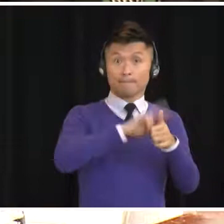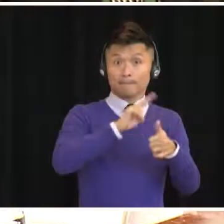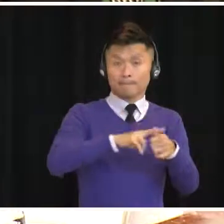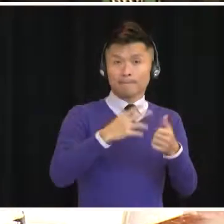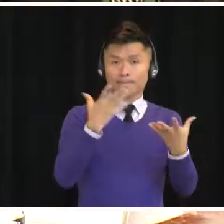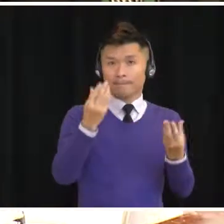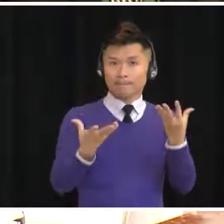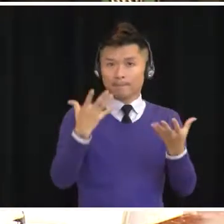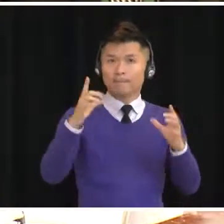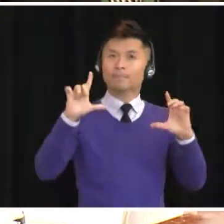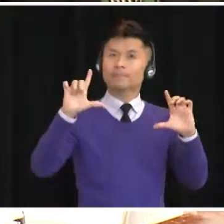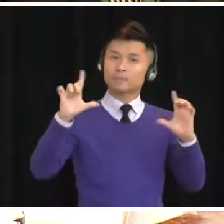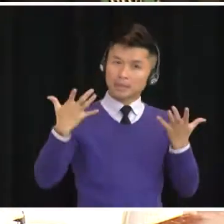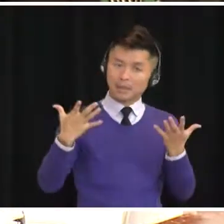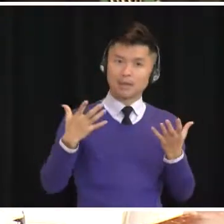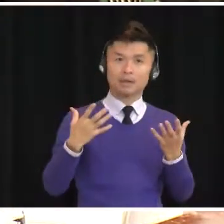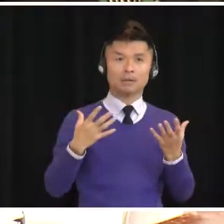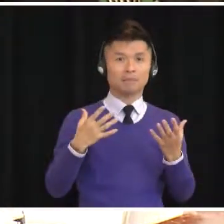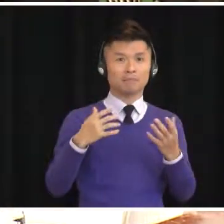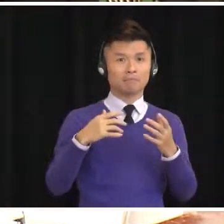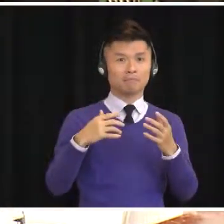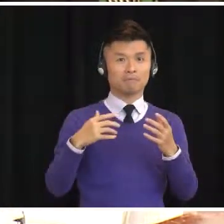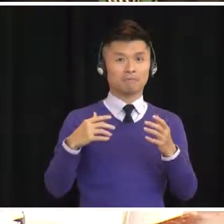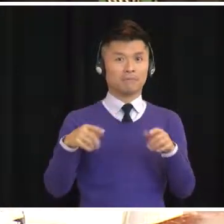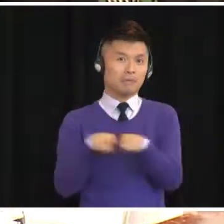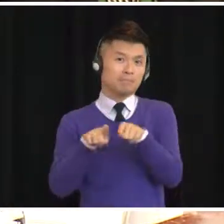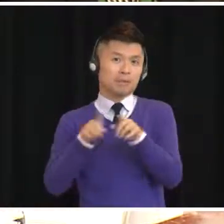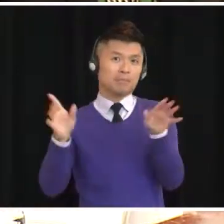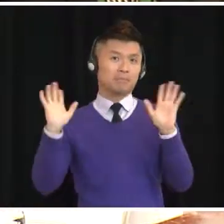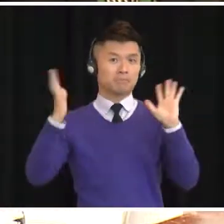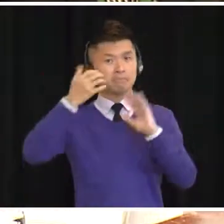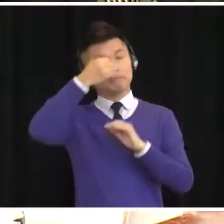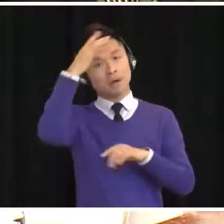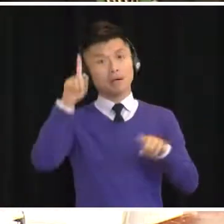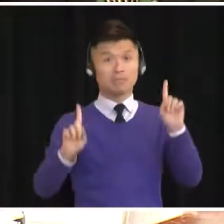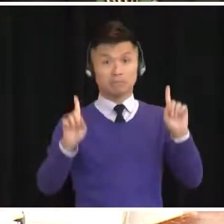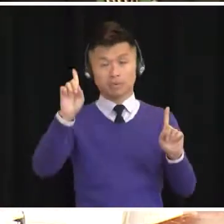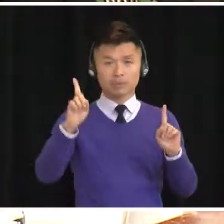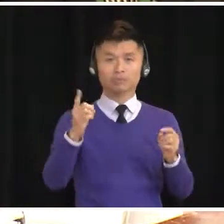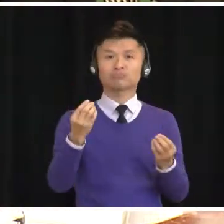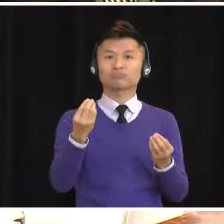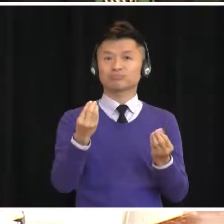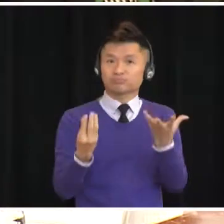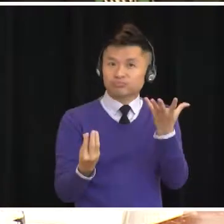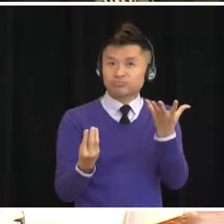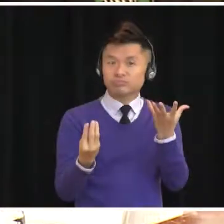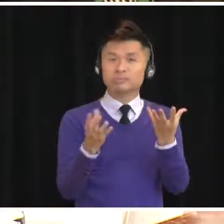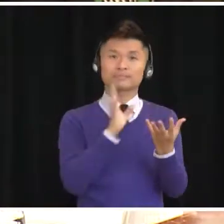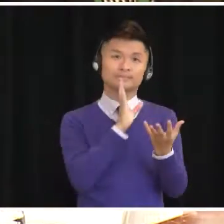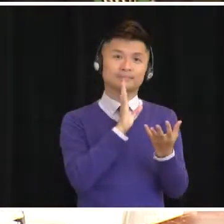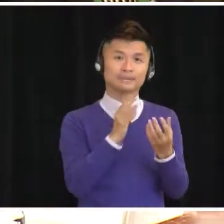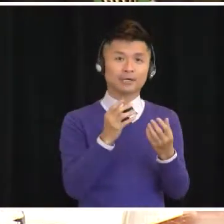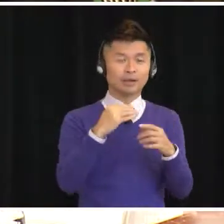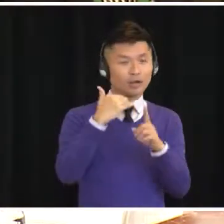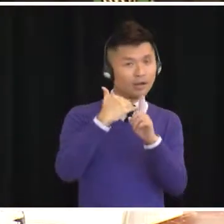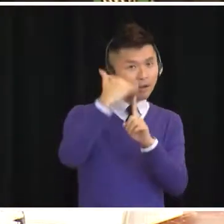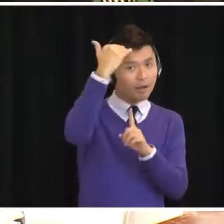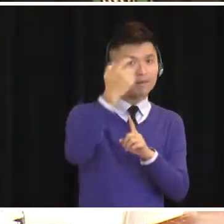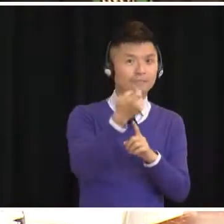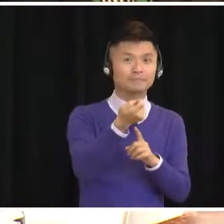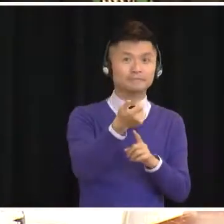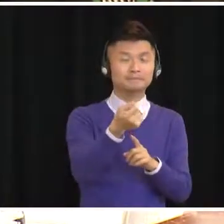children, the children with disability has a slightly